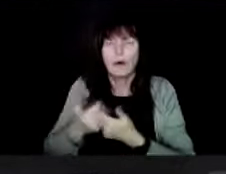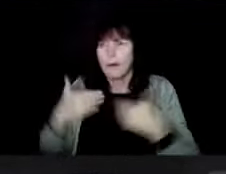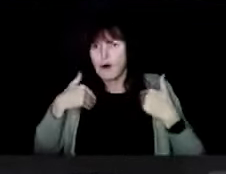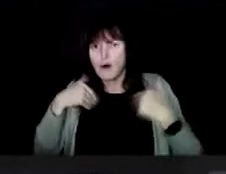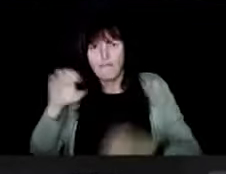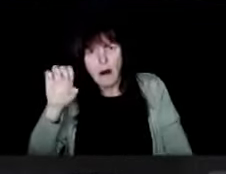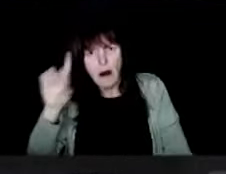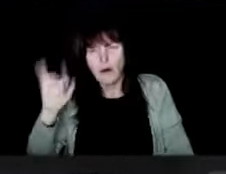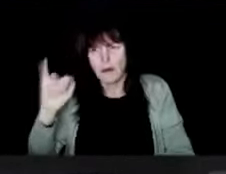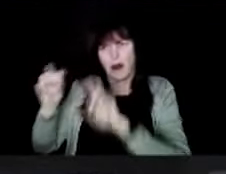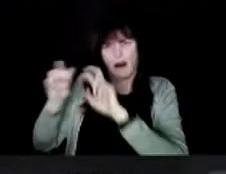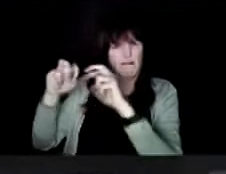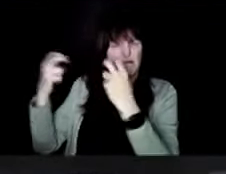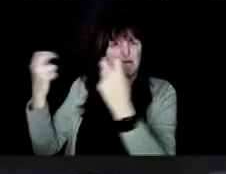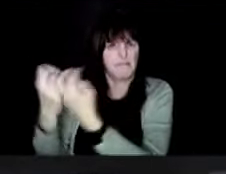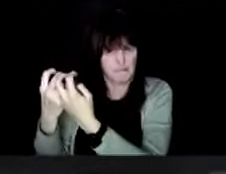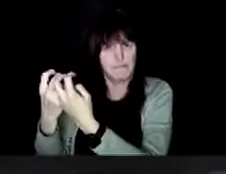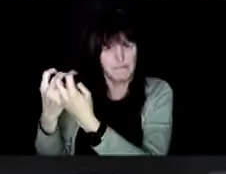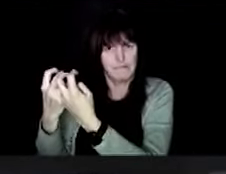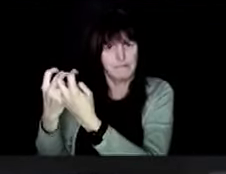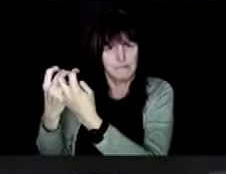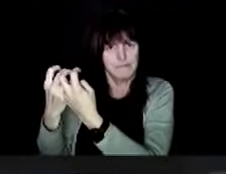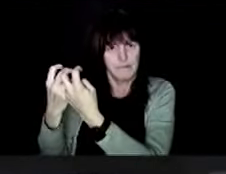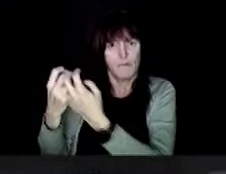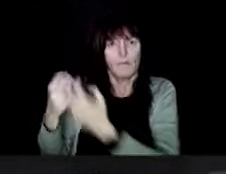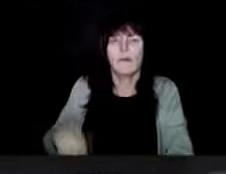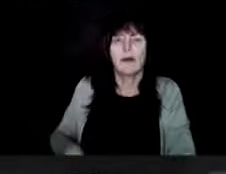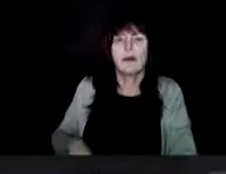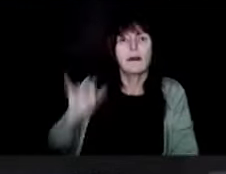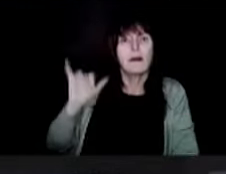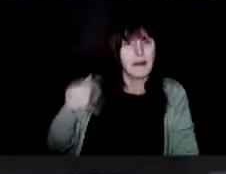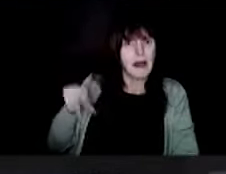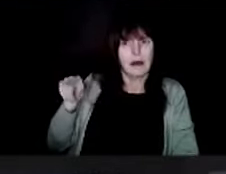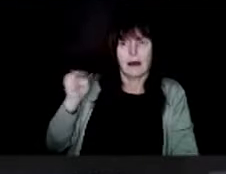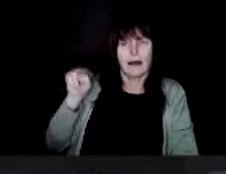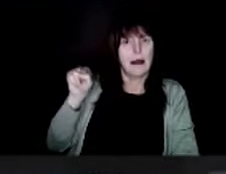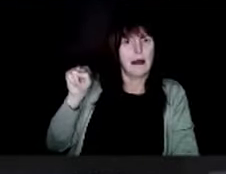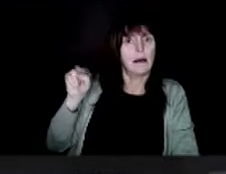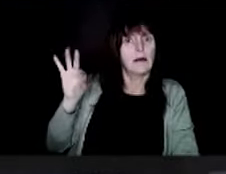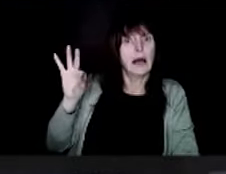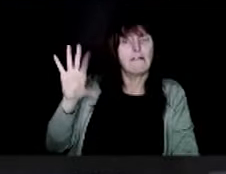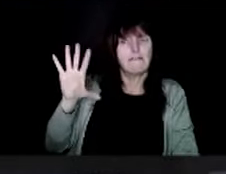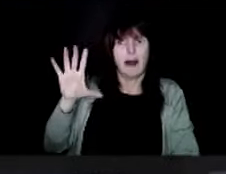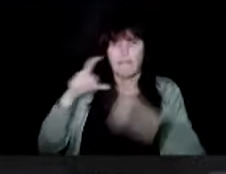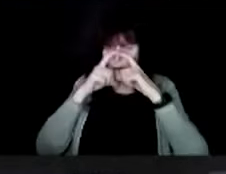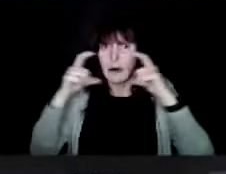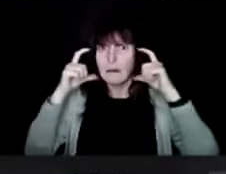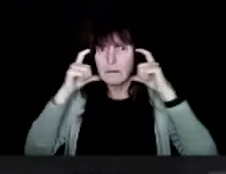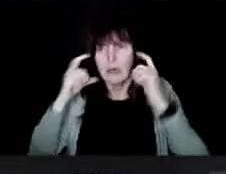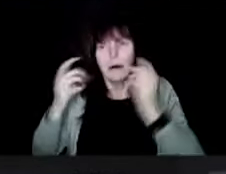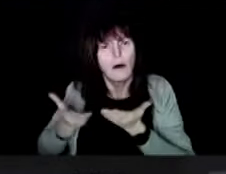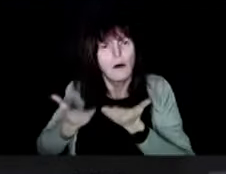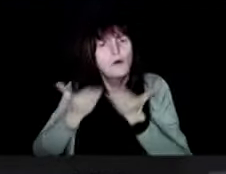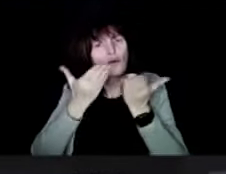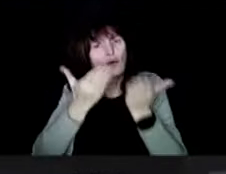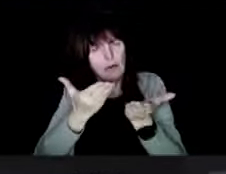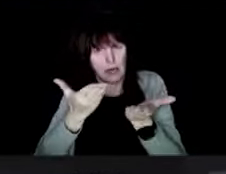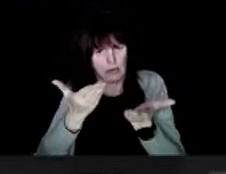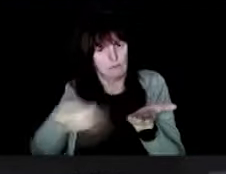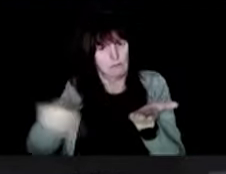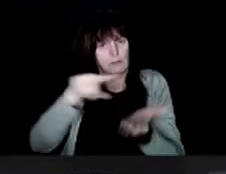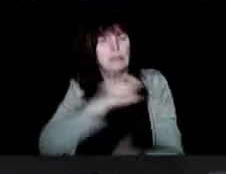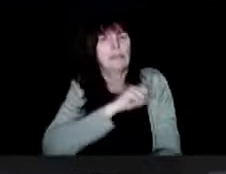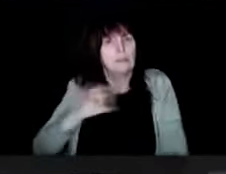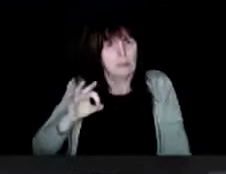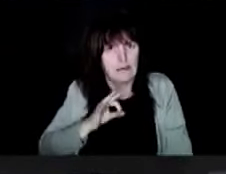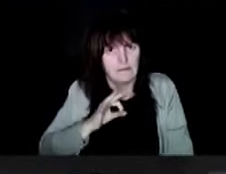Just to be clear, it's non-fitted N95 masks have been offered to workers. From an equity vantage point, we wanted the highest grade masks that we